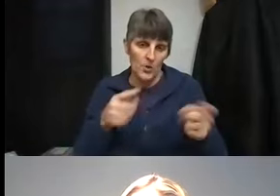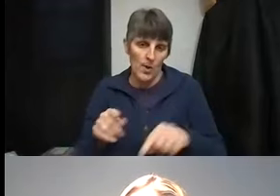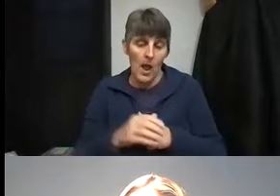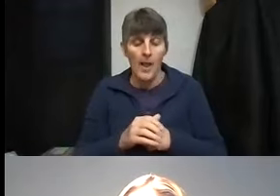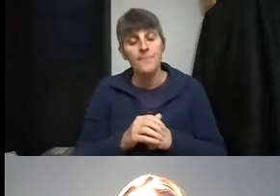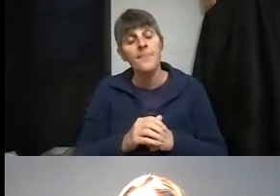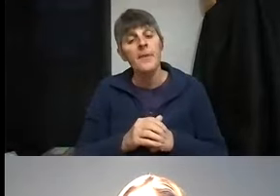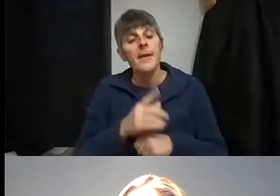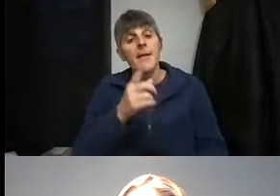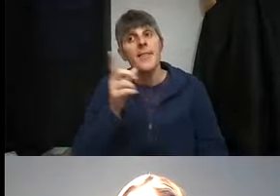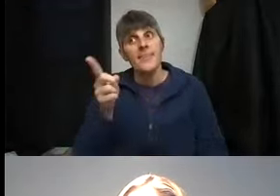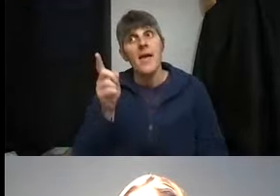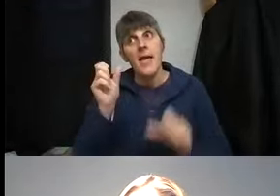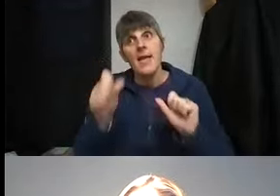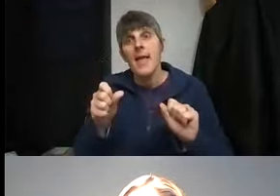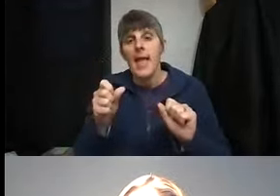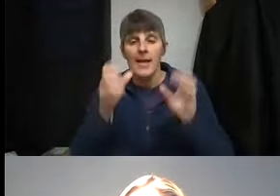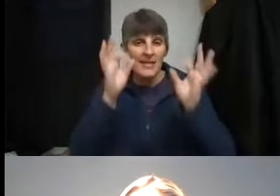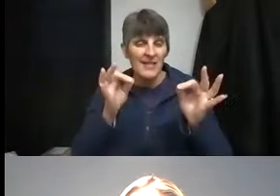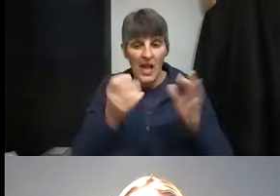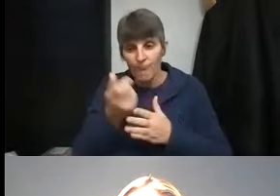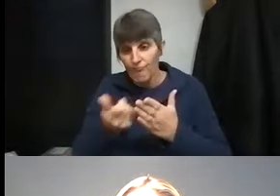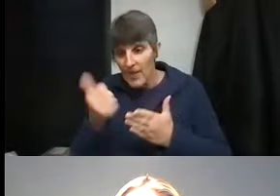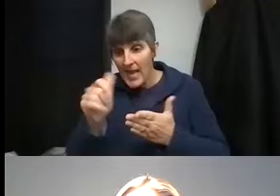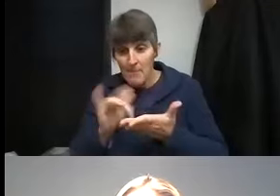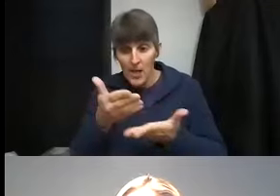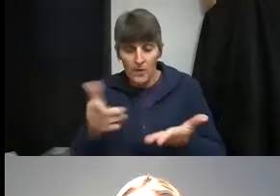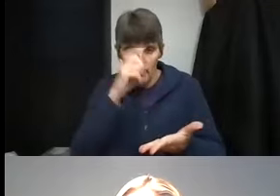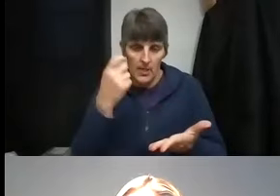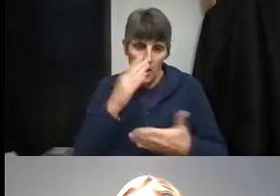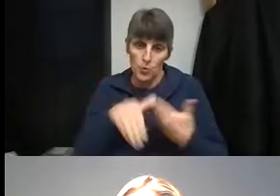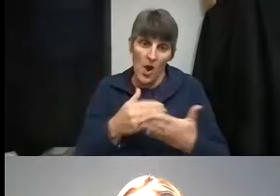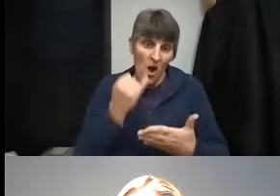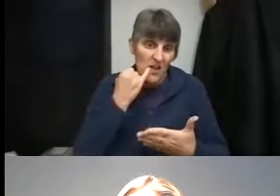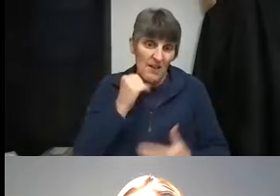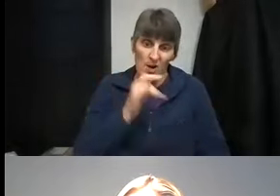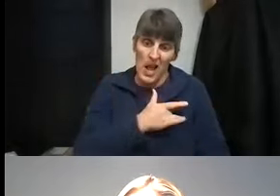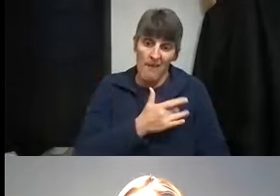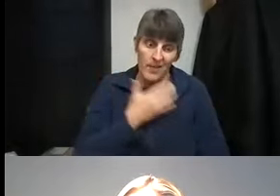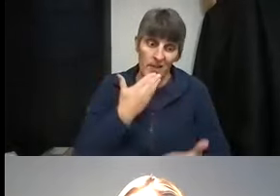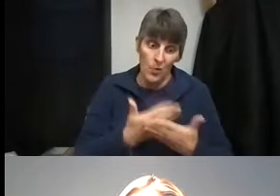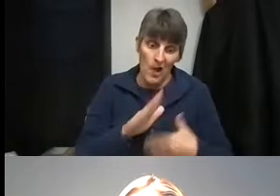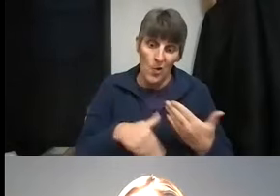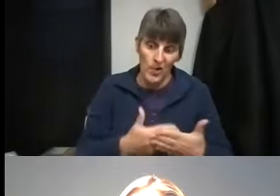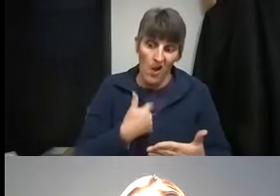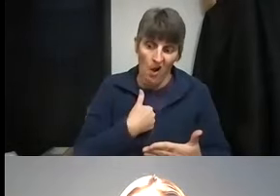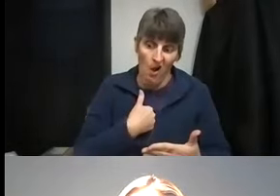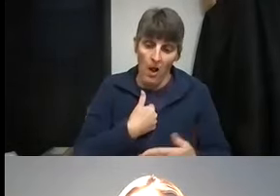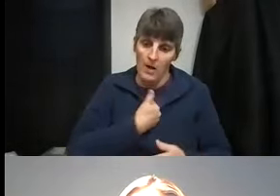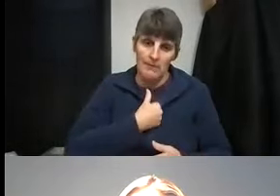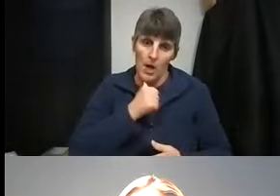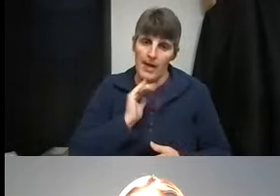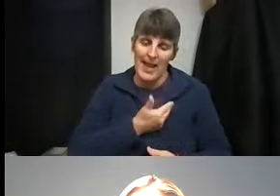on. They can rule out any kind of medical thing, because we all, if we're not feeling well, we all kind of are not at